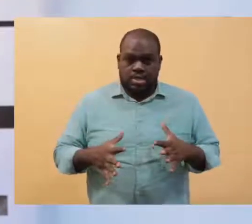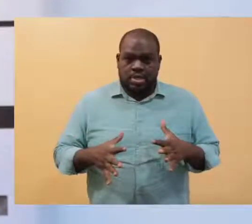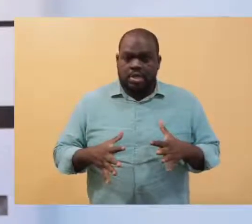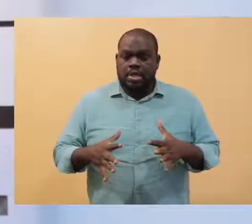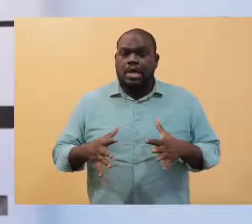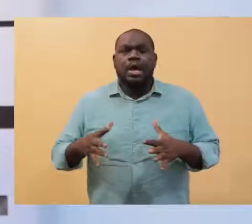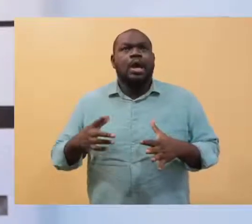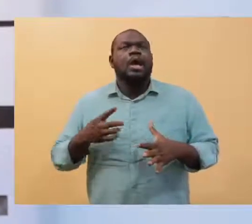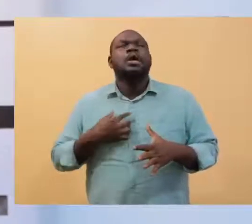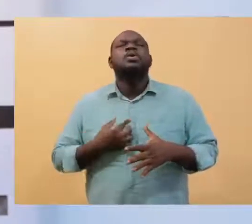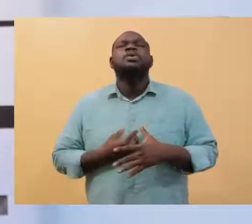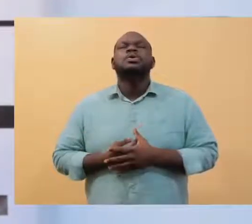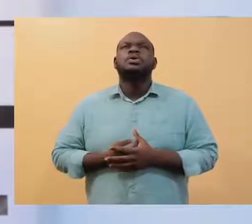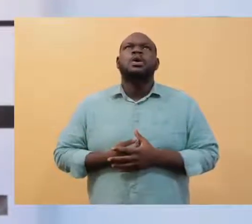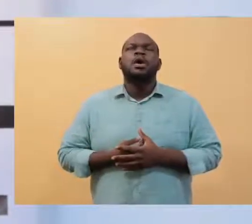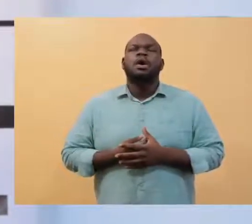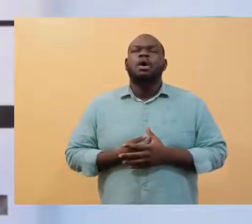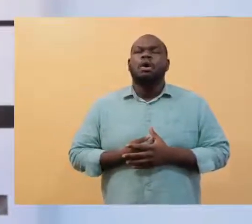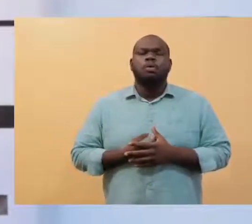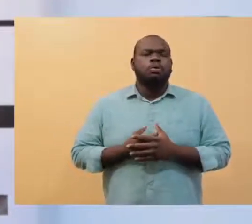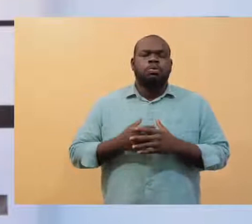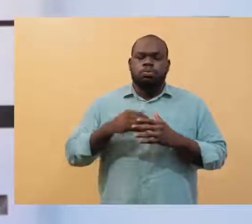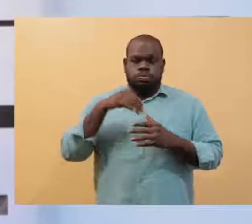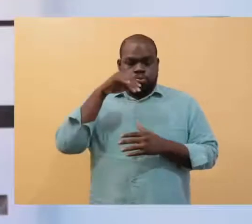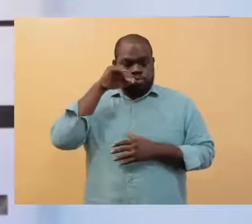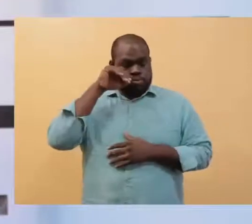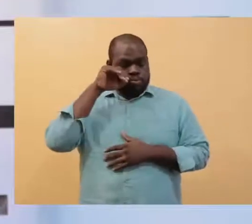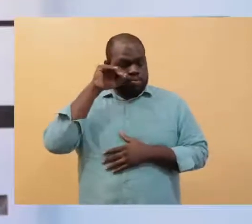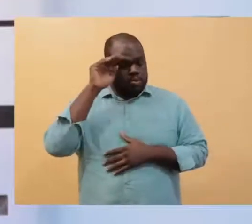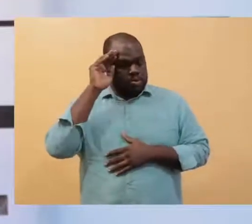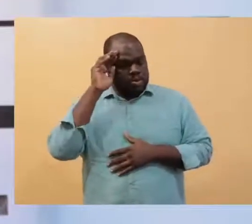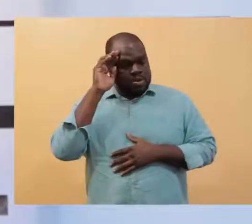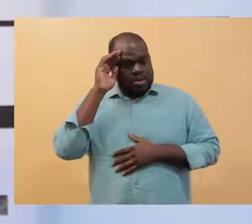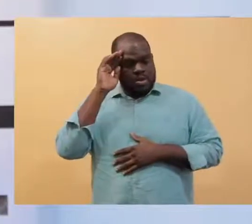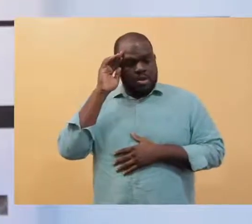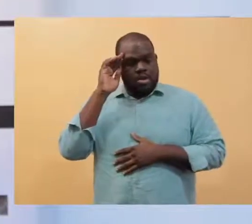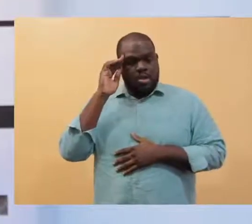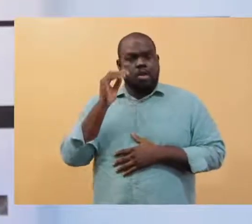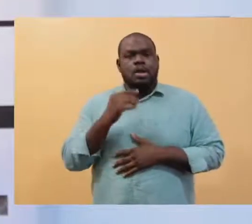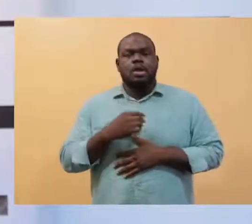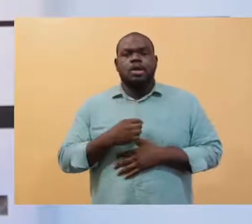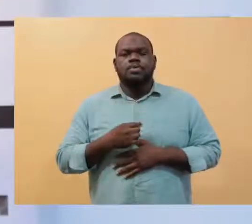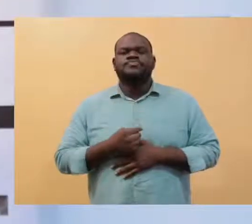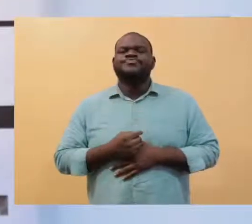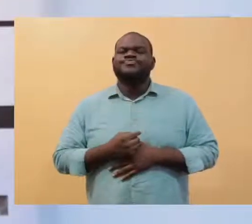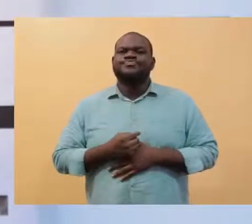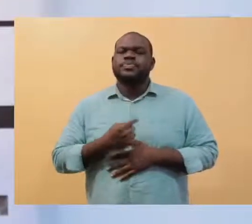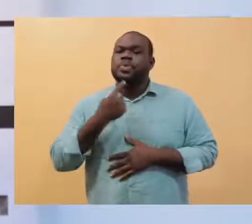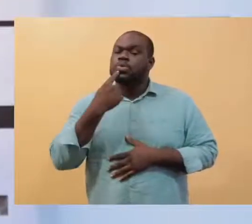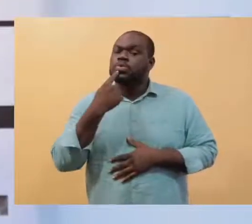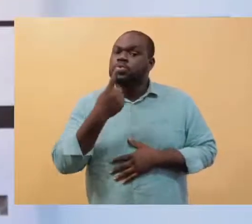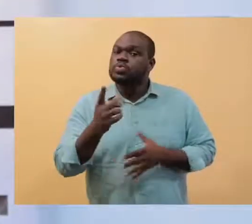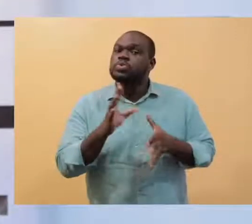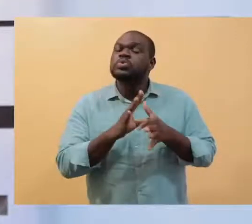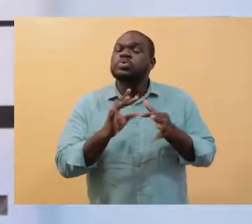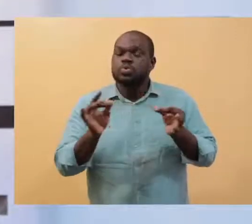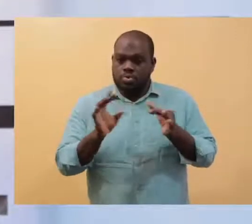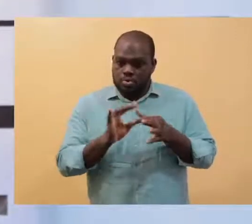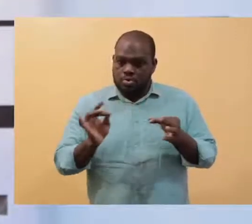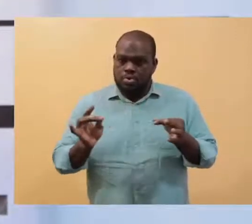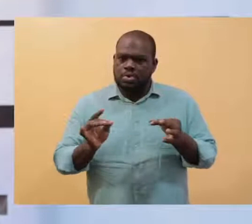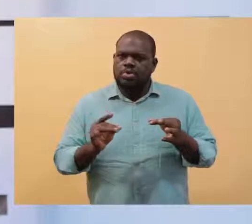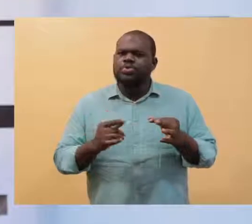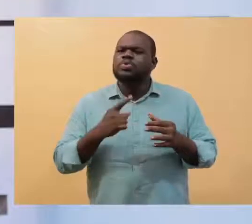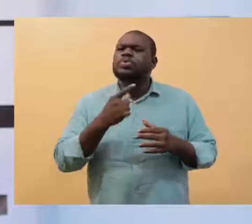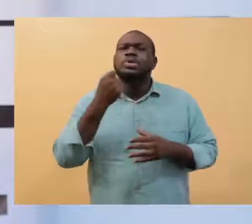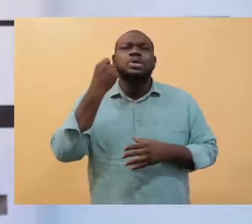almost delirious. I shared this excerpt to give you a vivid image of